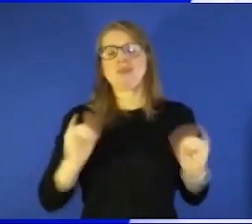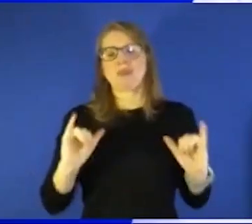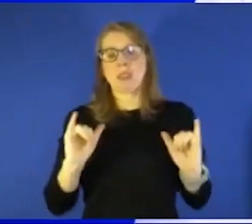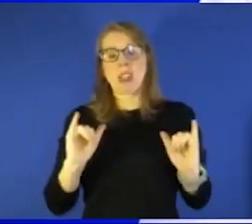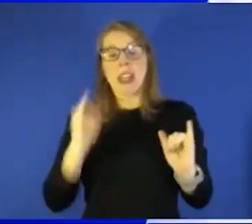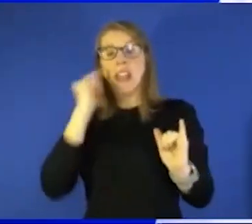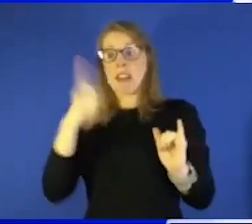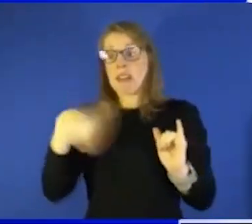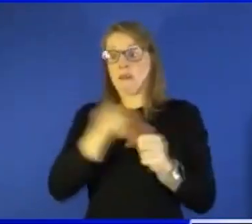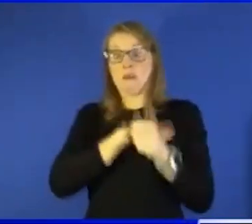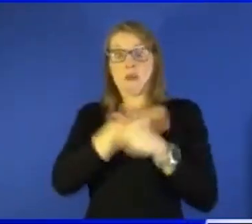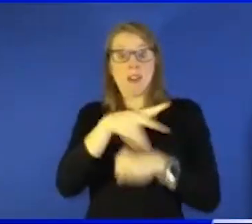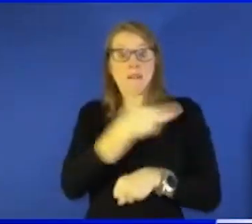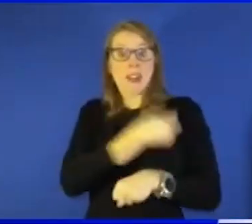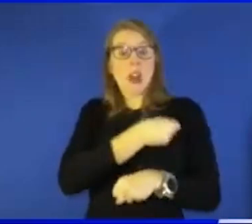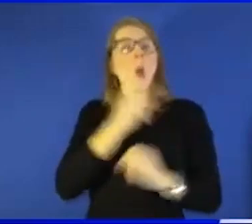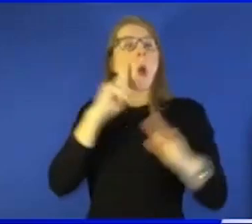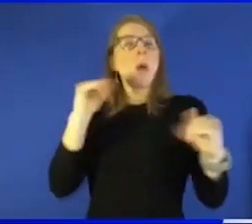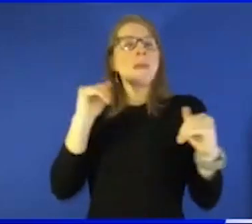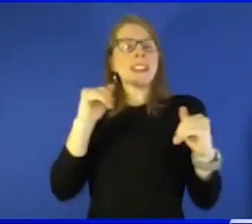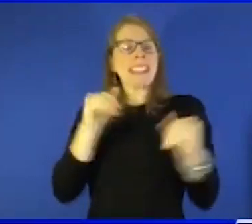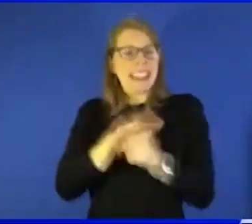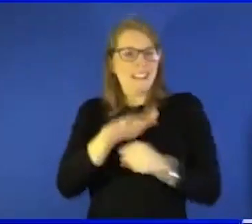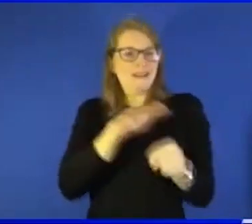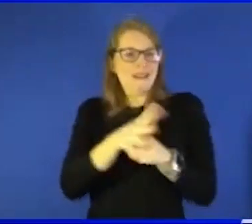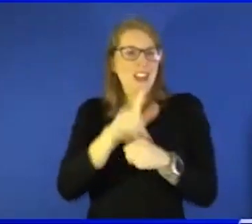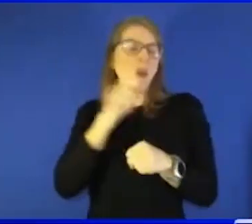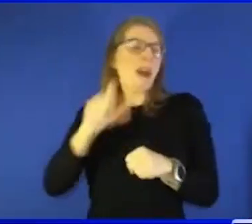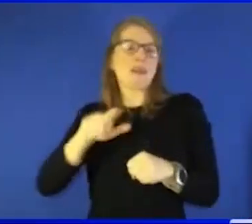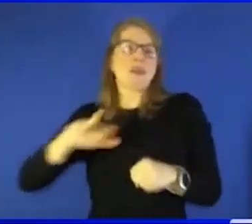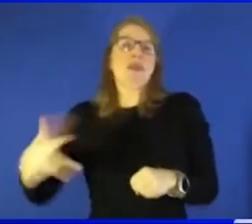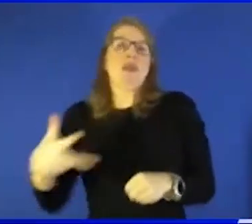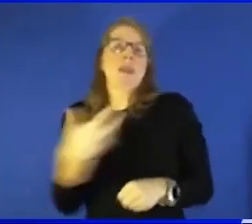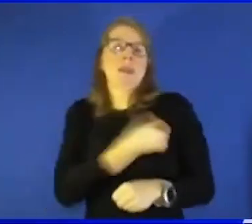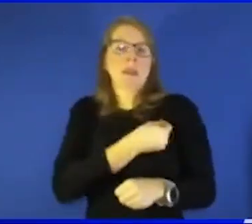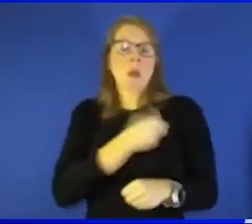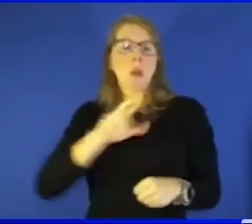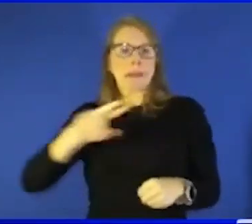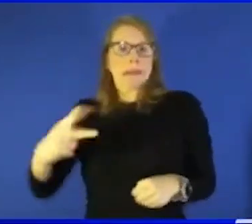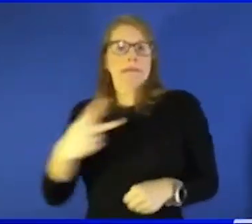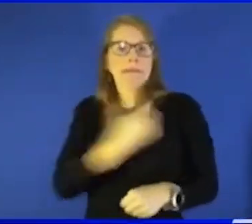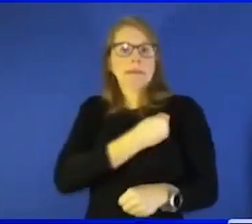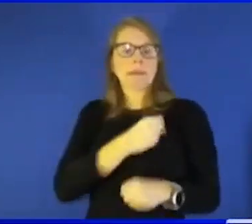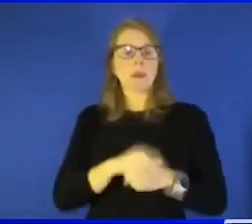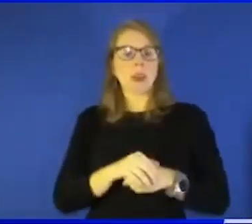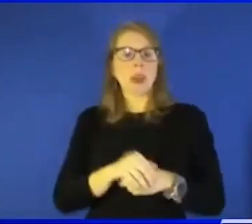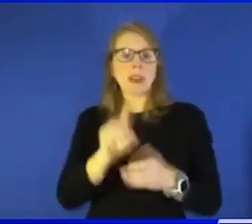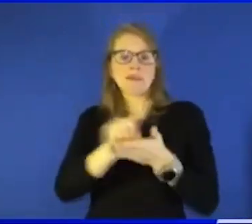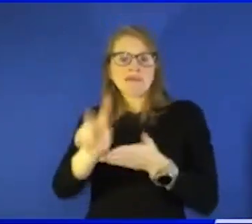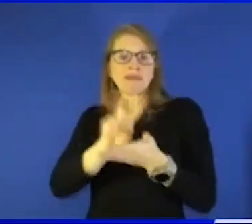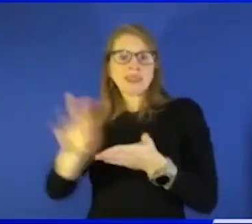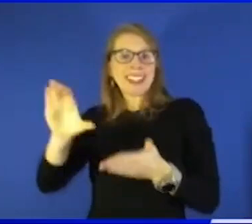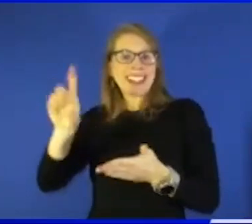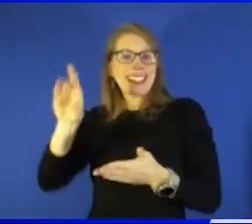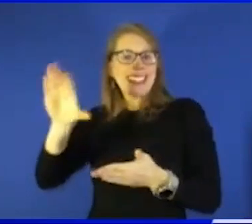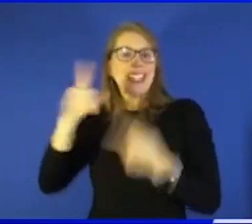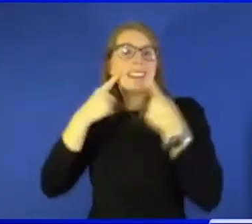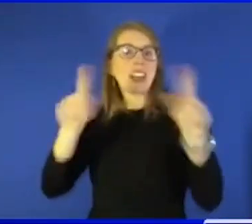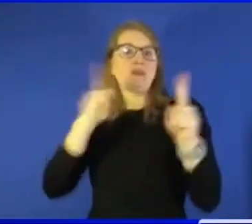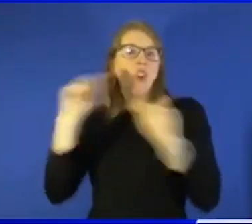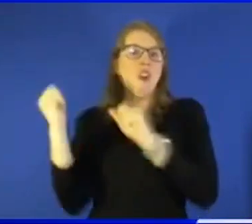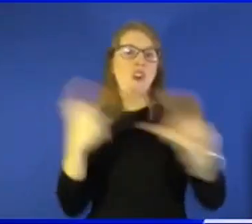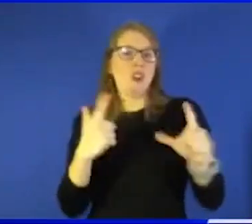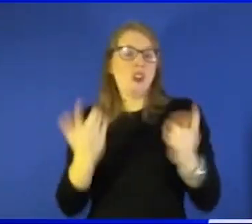vaccinated are hoping they didn't have to get that booster. And right. You know, the CDC, it's only been a few weeks since the CDC announced it for everyone.